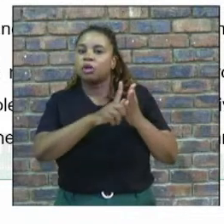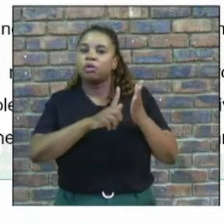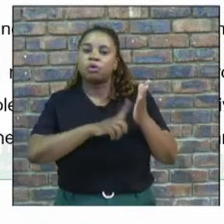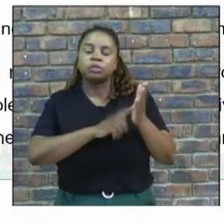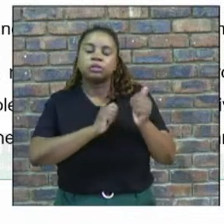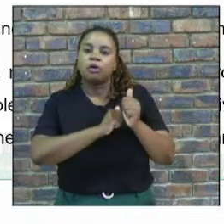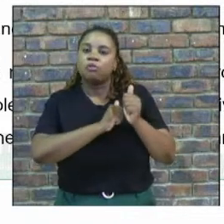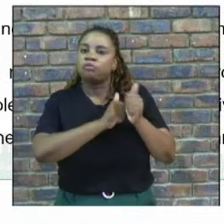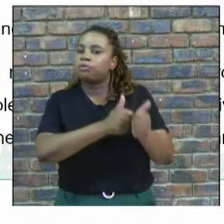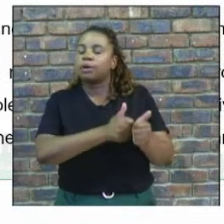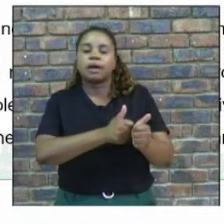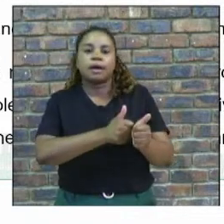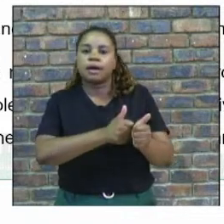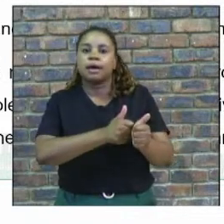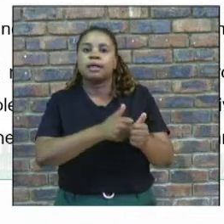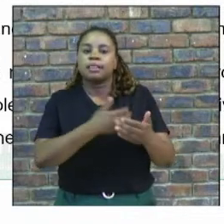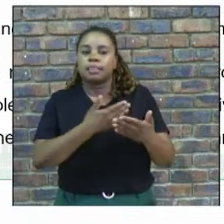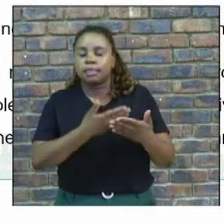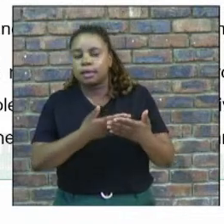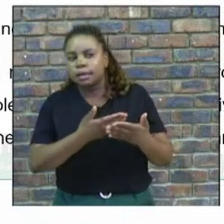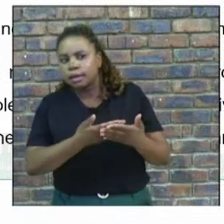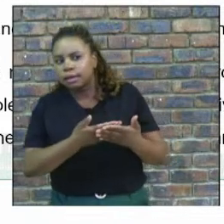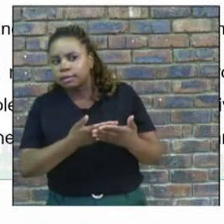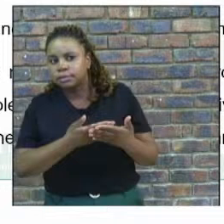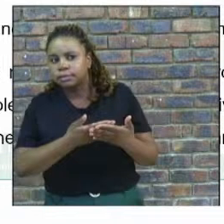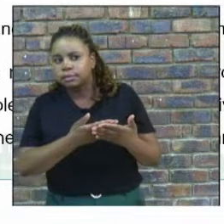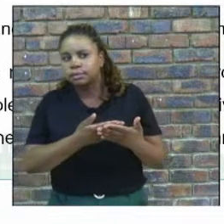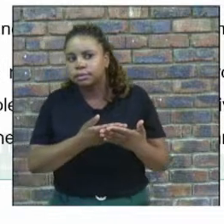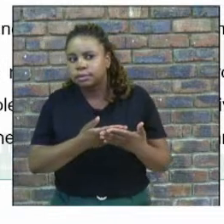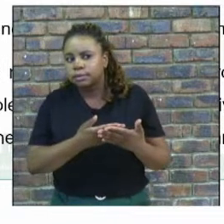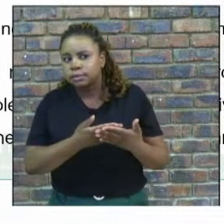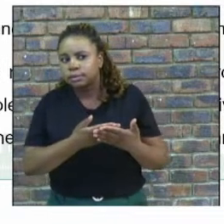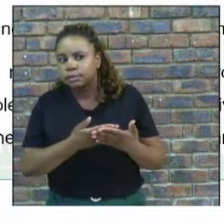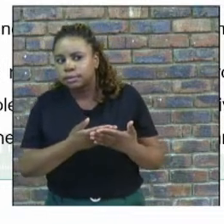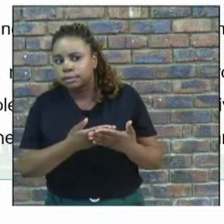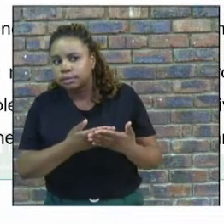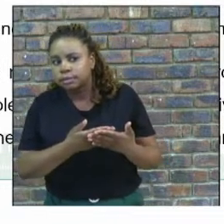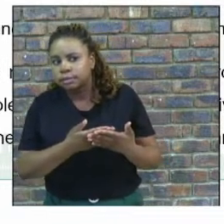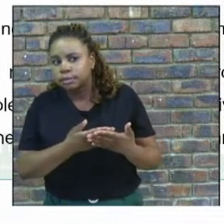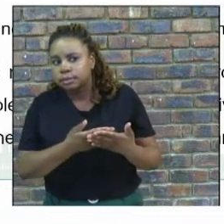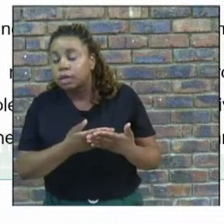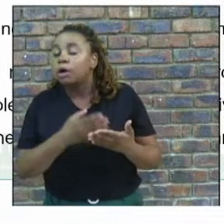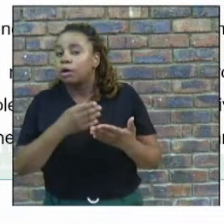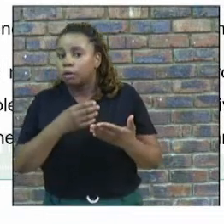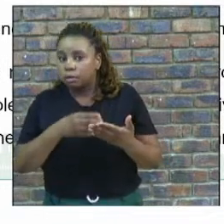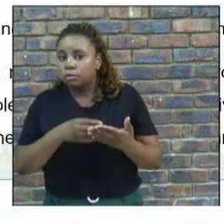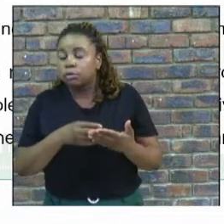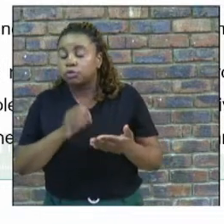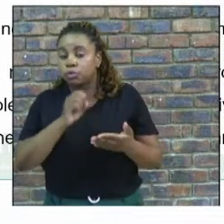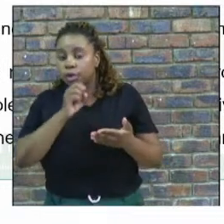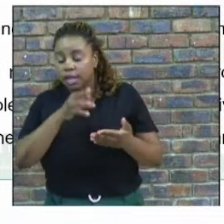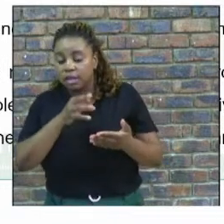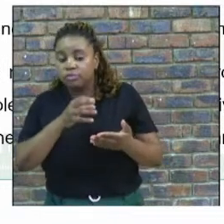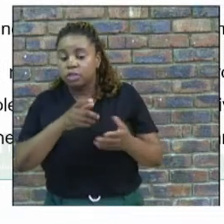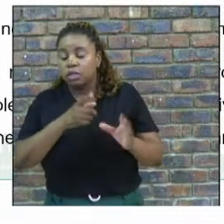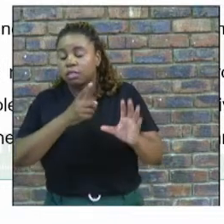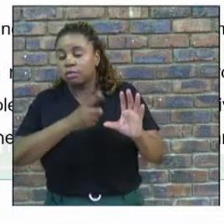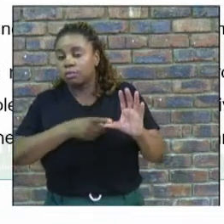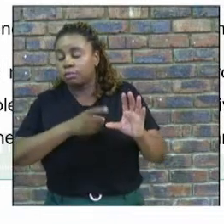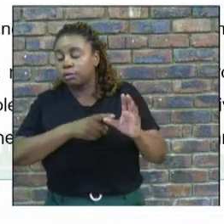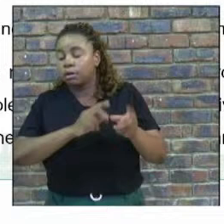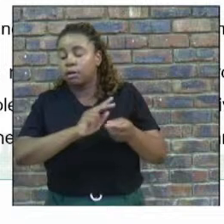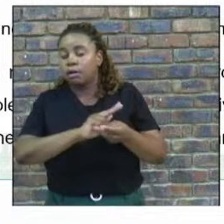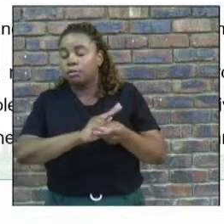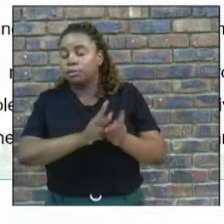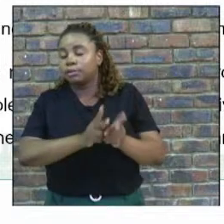corrective measures if the petroleum resources are not being produced optimally or in accordance